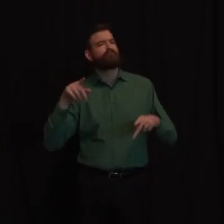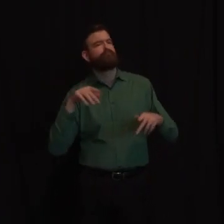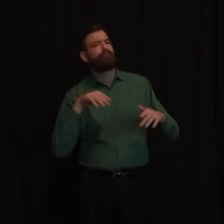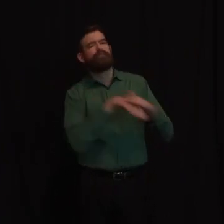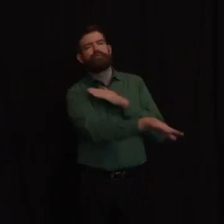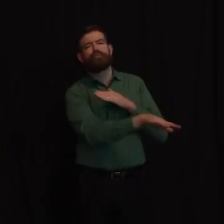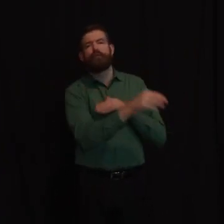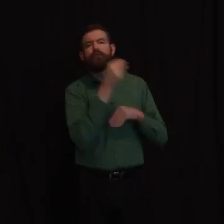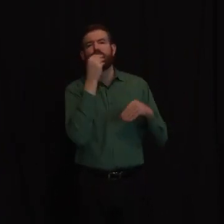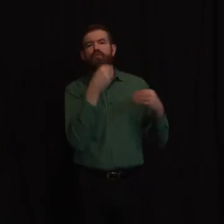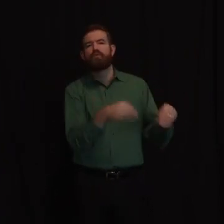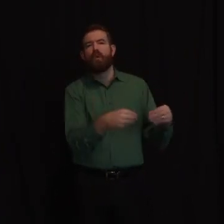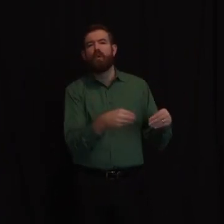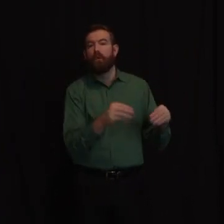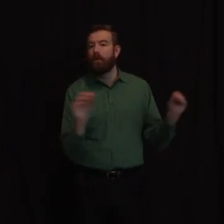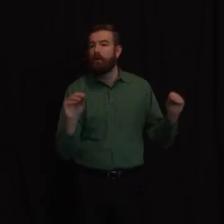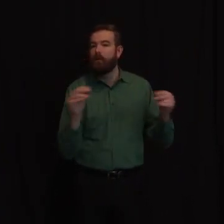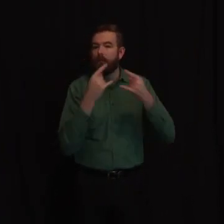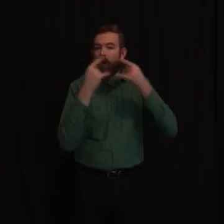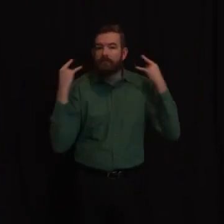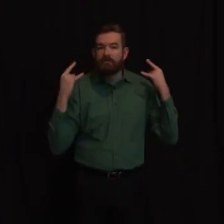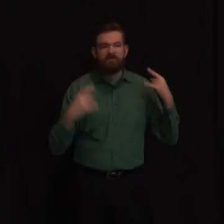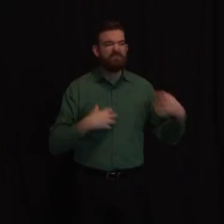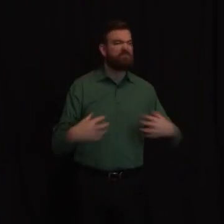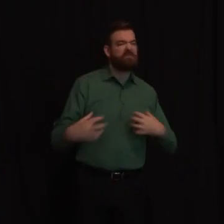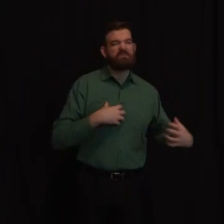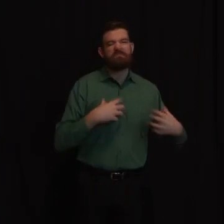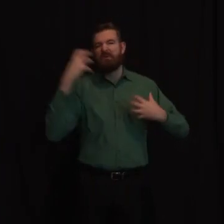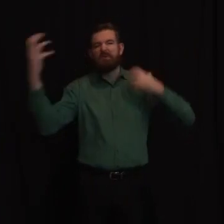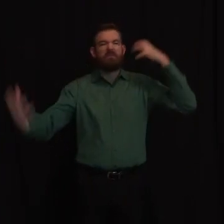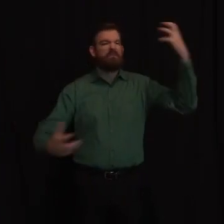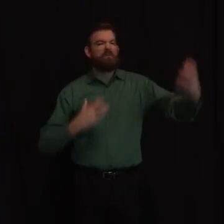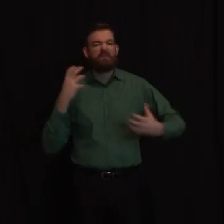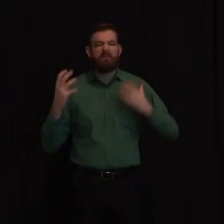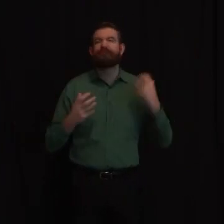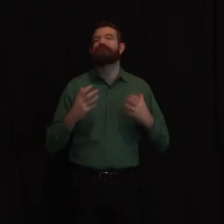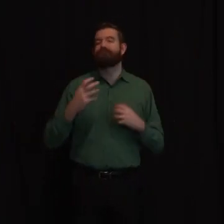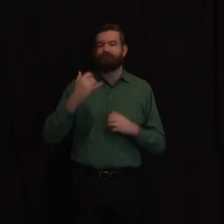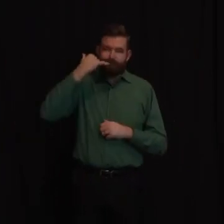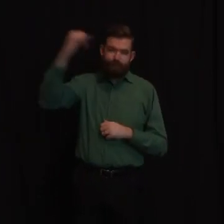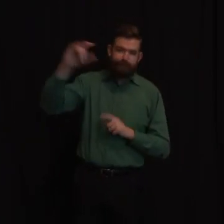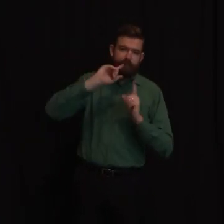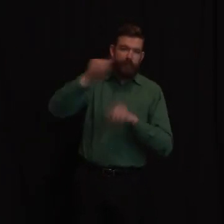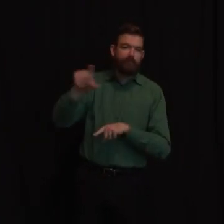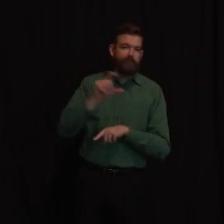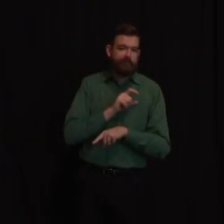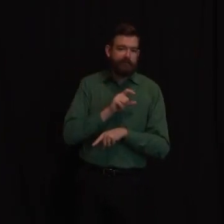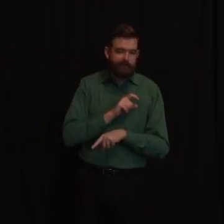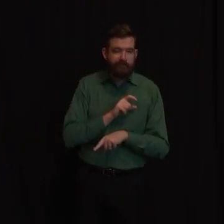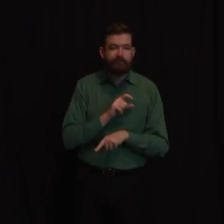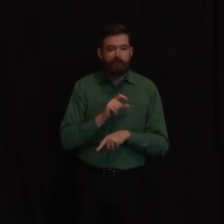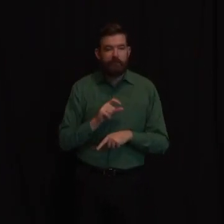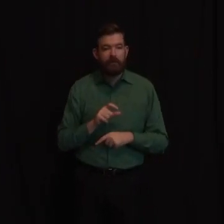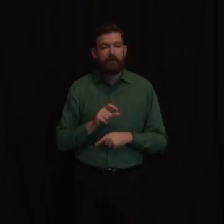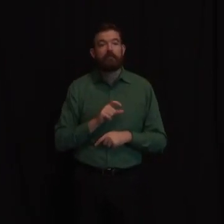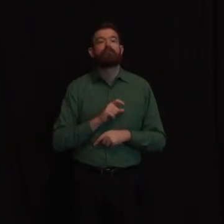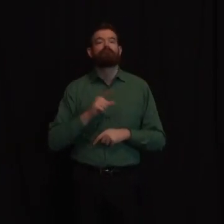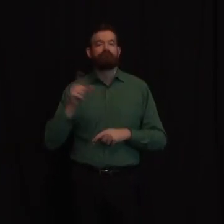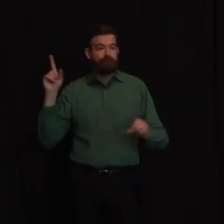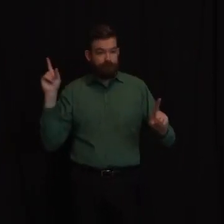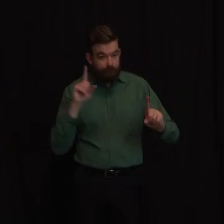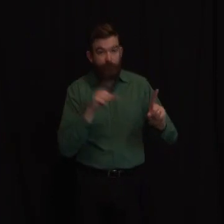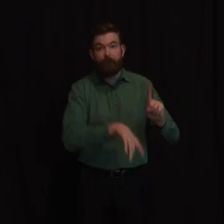was disorderly, was reported to the police yesterday. When the police finally found the